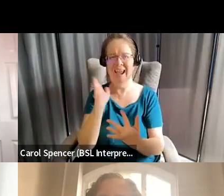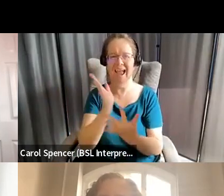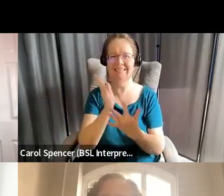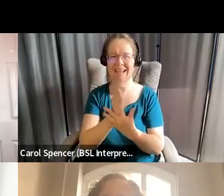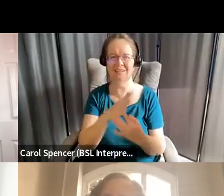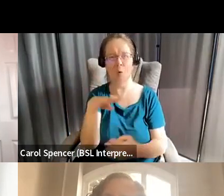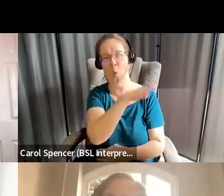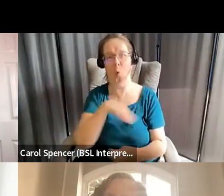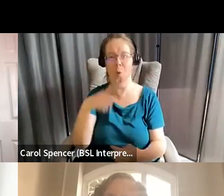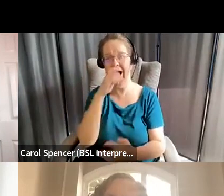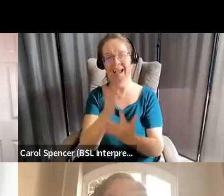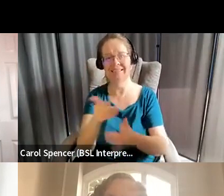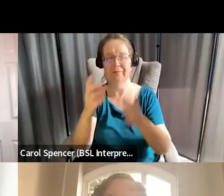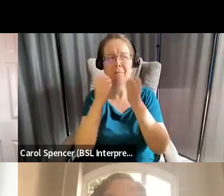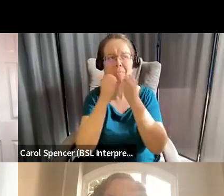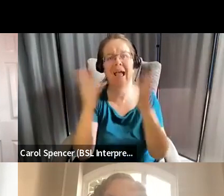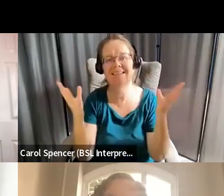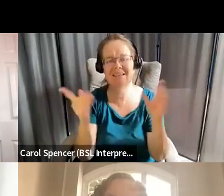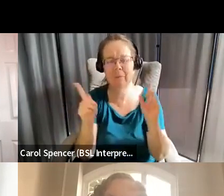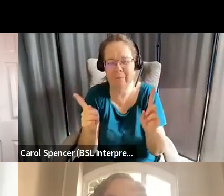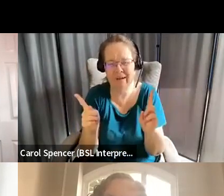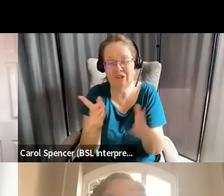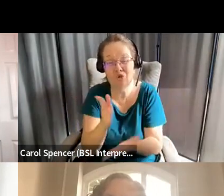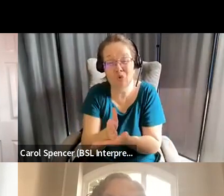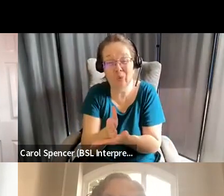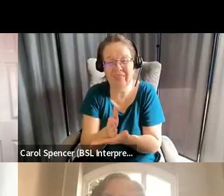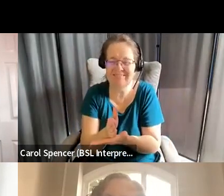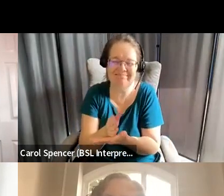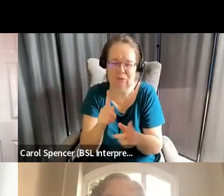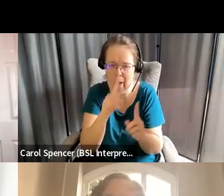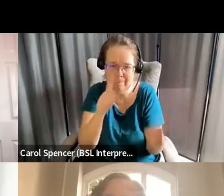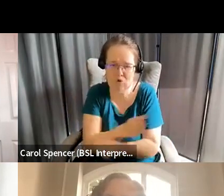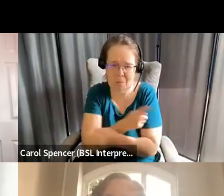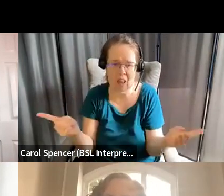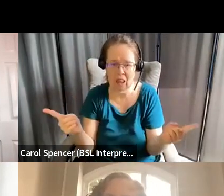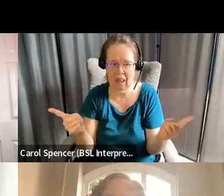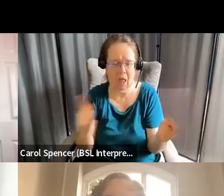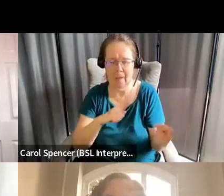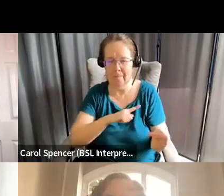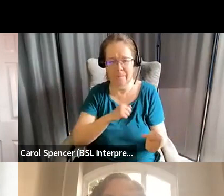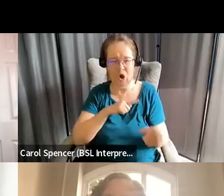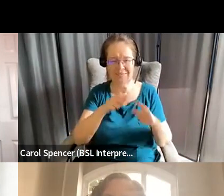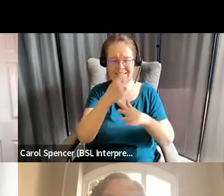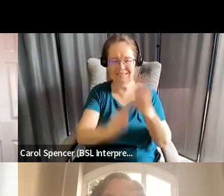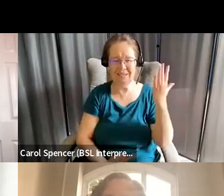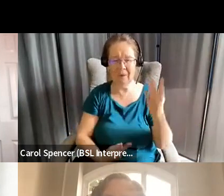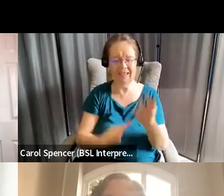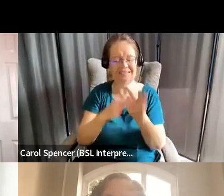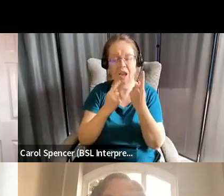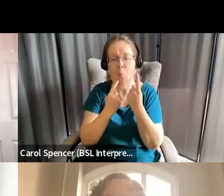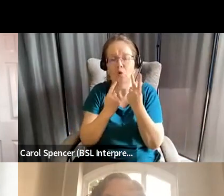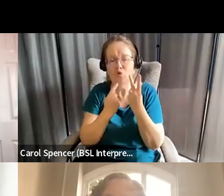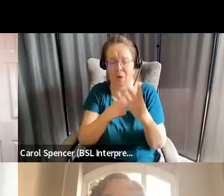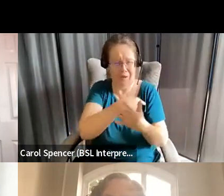be amazing. But the truth is that's impossible because the spectrum of disability is